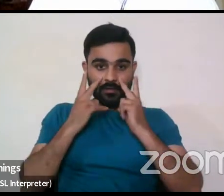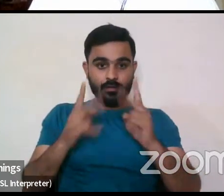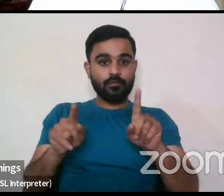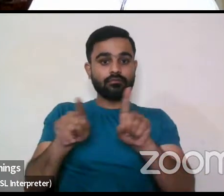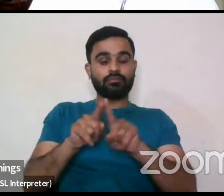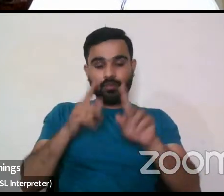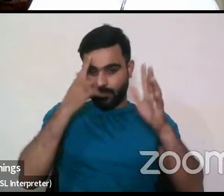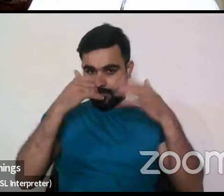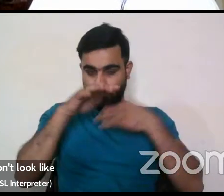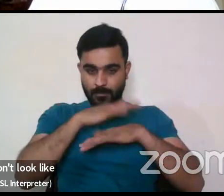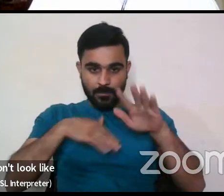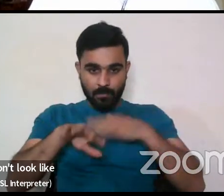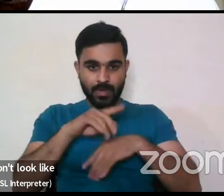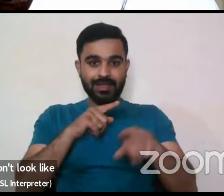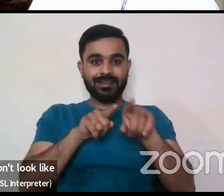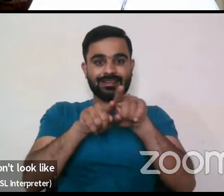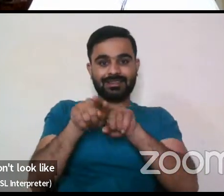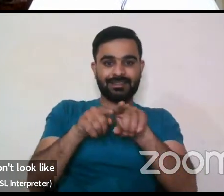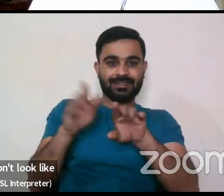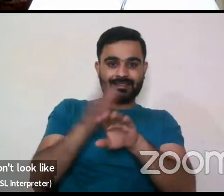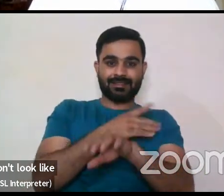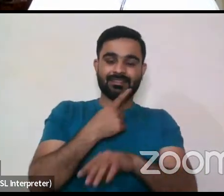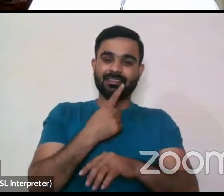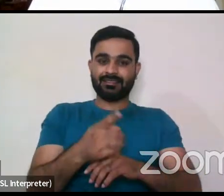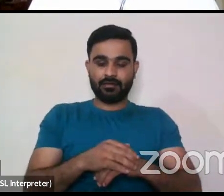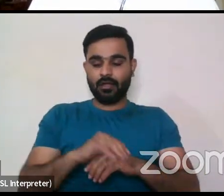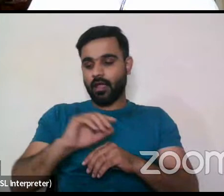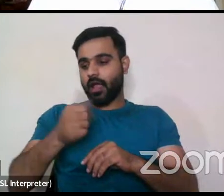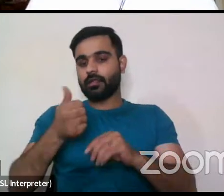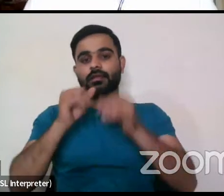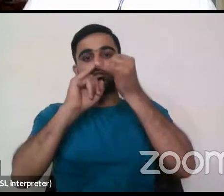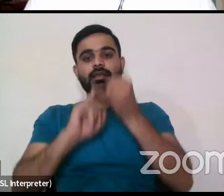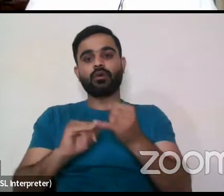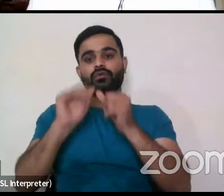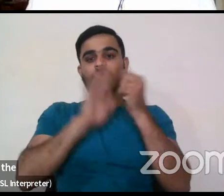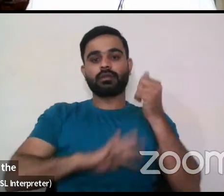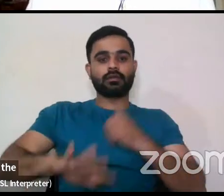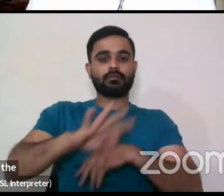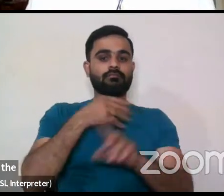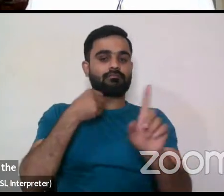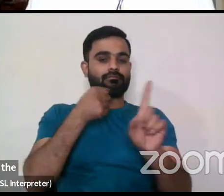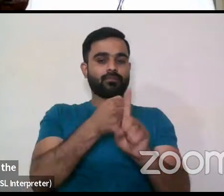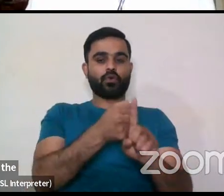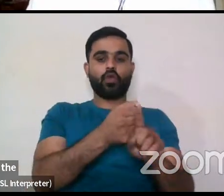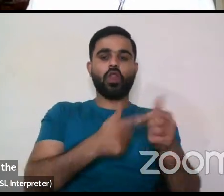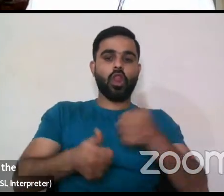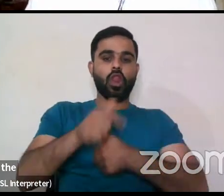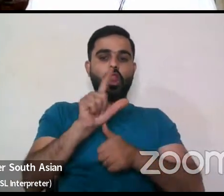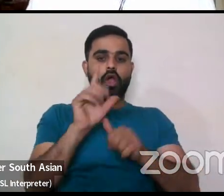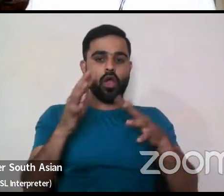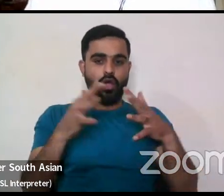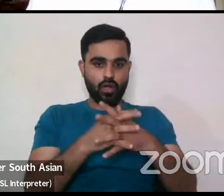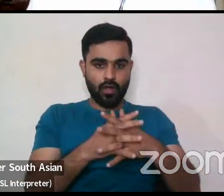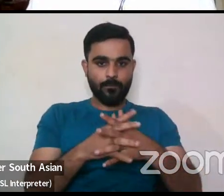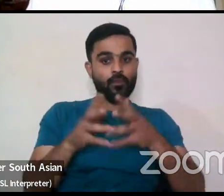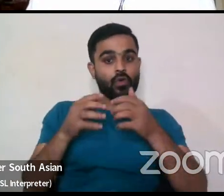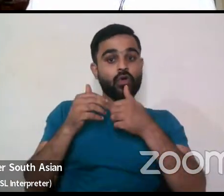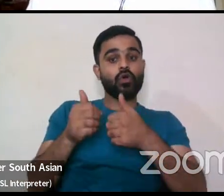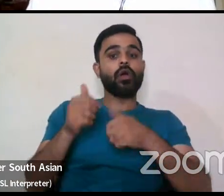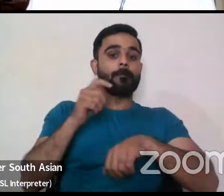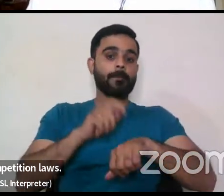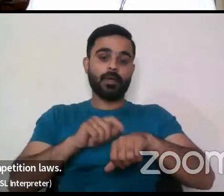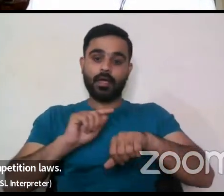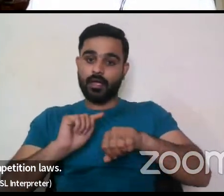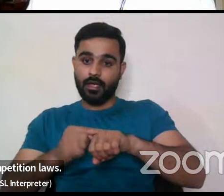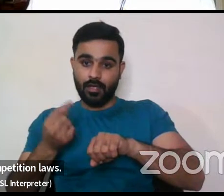to plan, so for instance, as I said, the 6 other South Asian countries are not enforcing competition laws, there is a great moment of